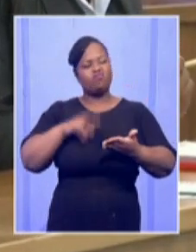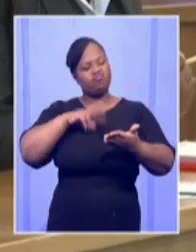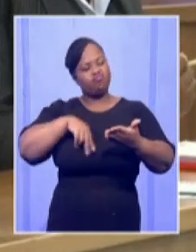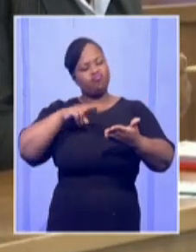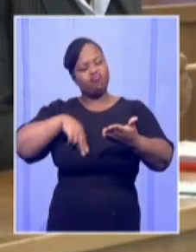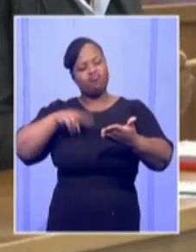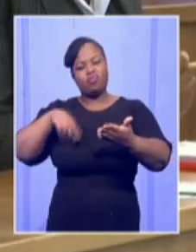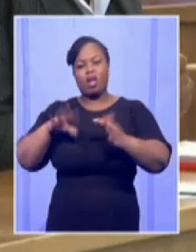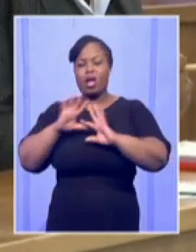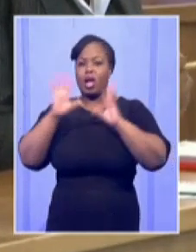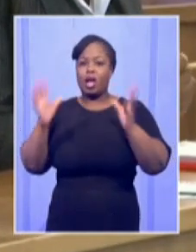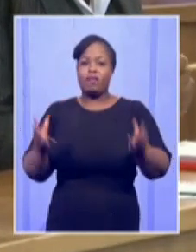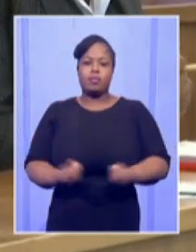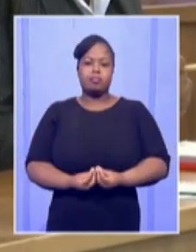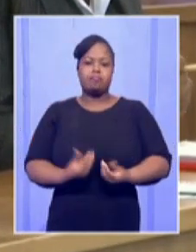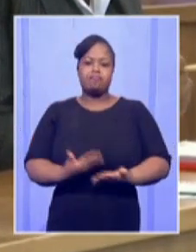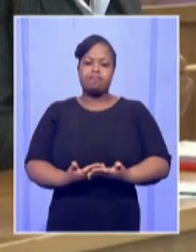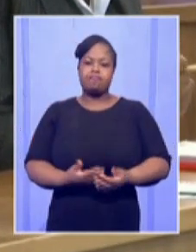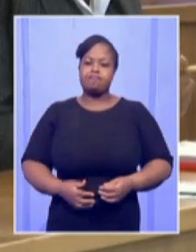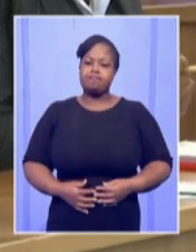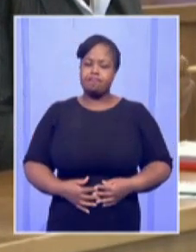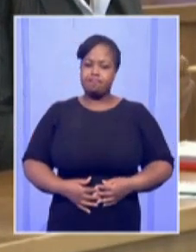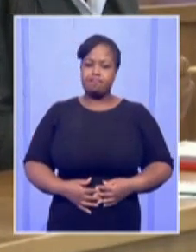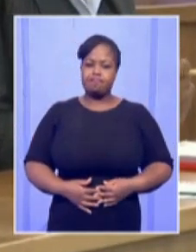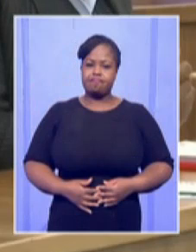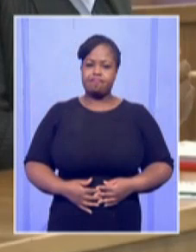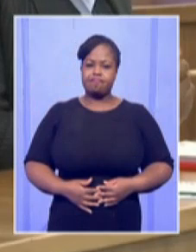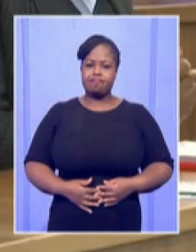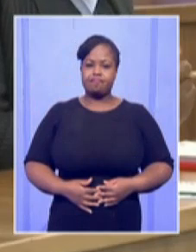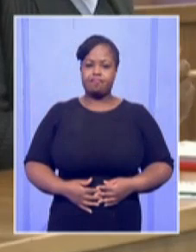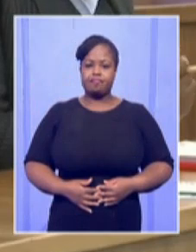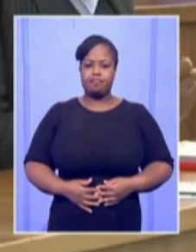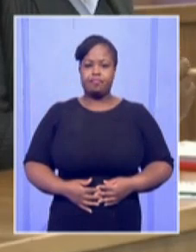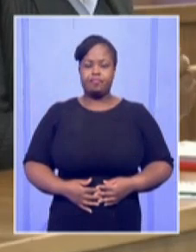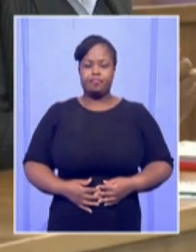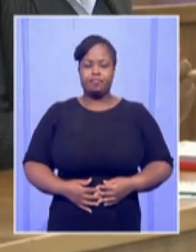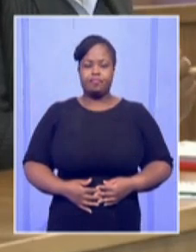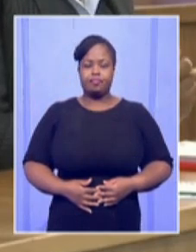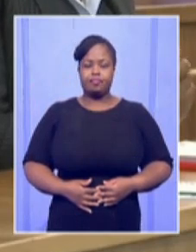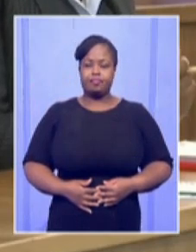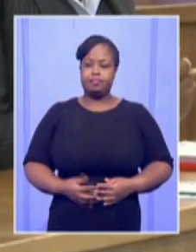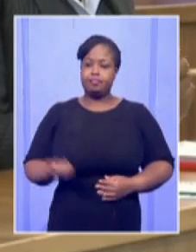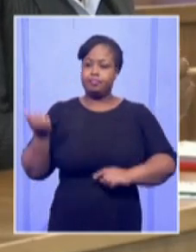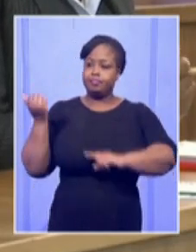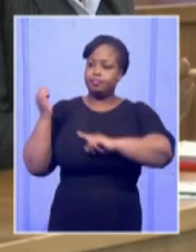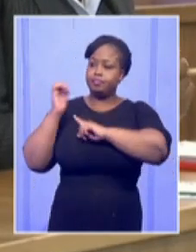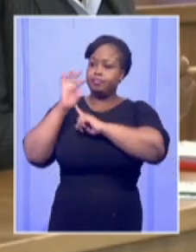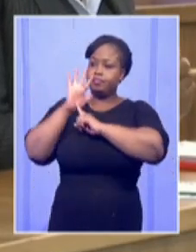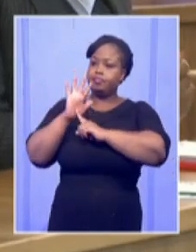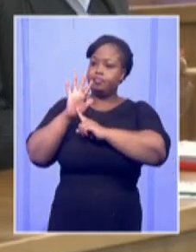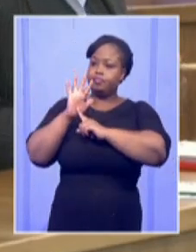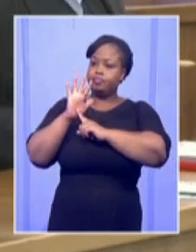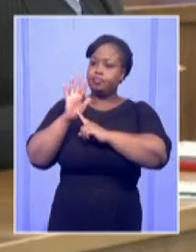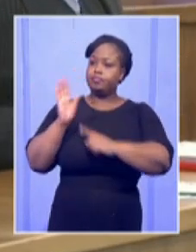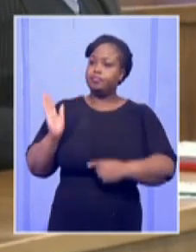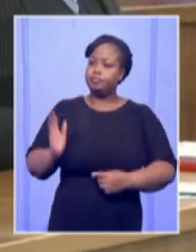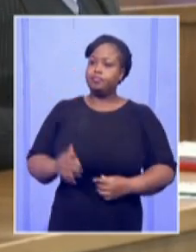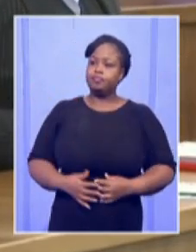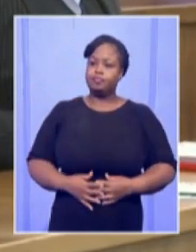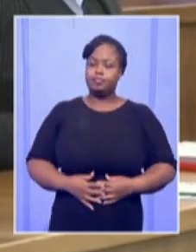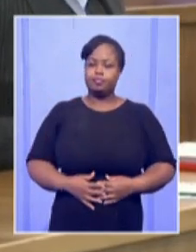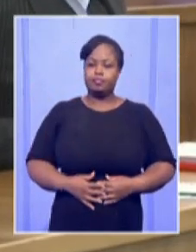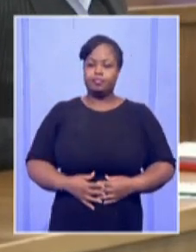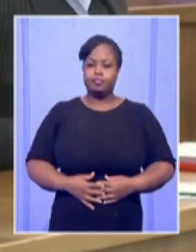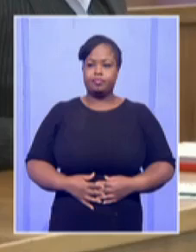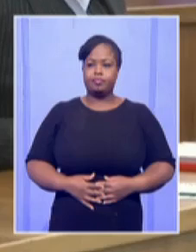sense of everything that's there. We can go through the slides. The next slide, please. The overall